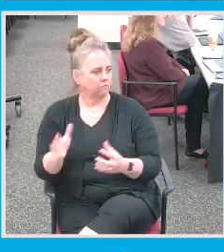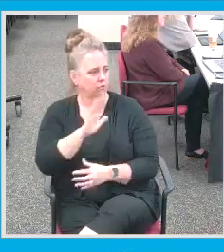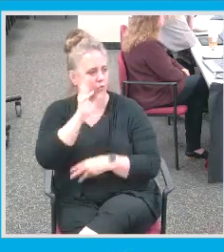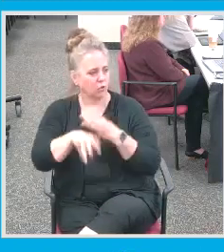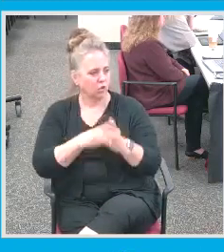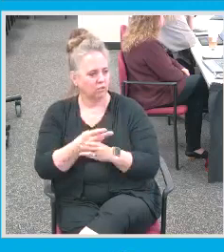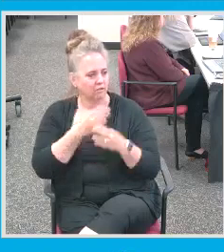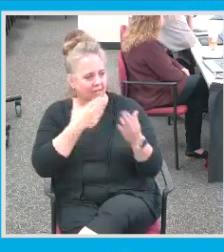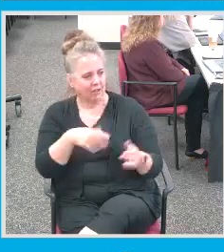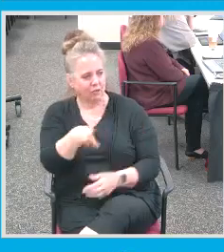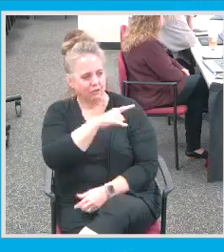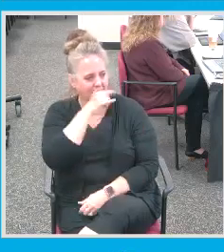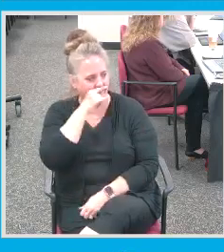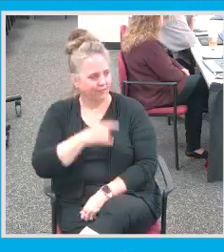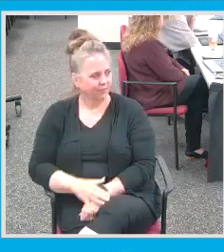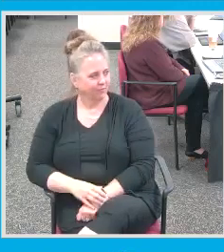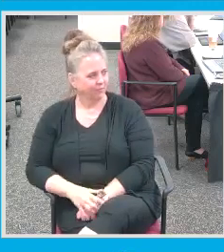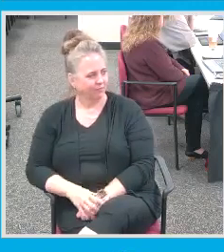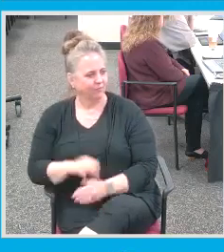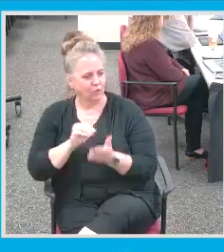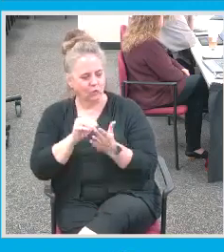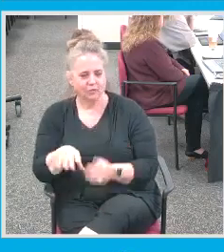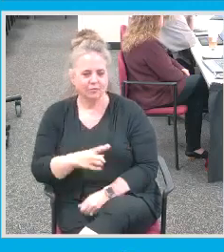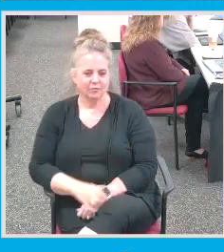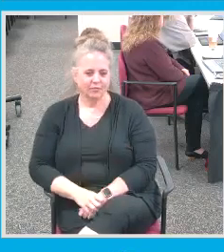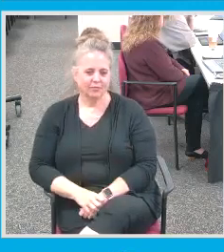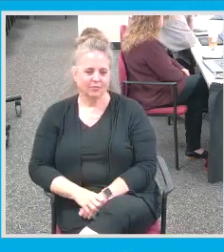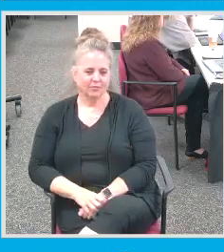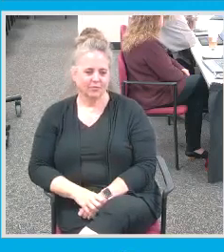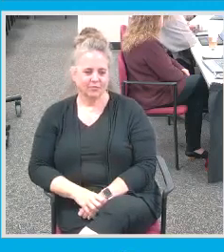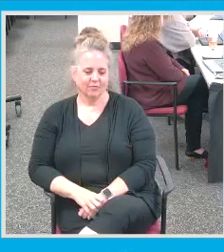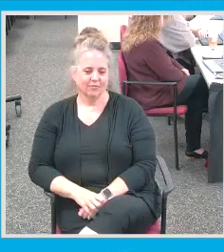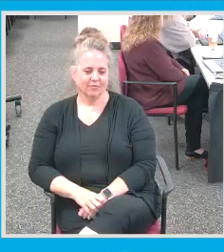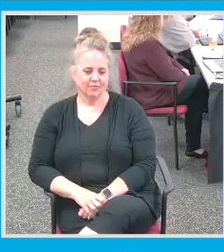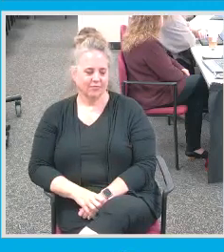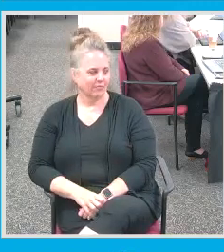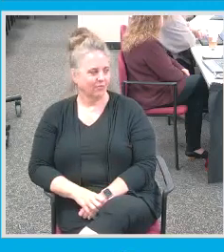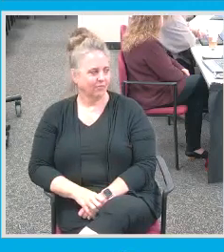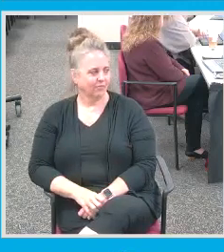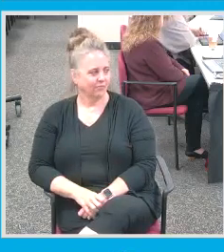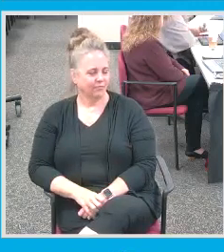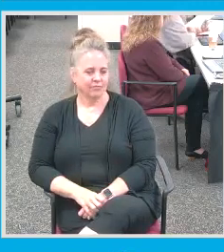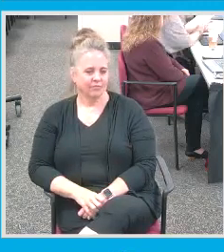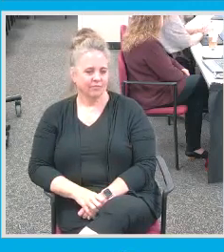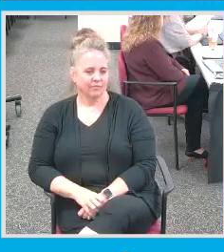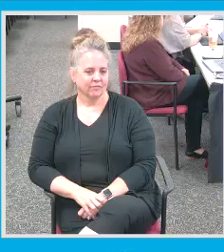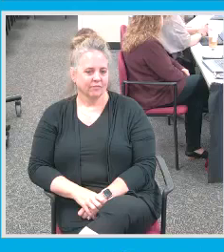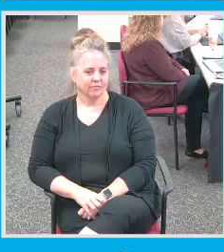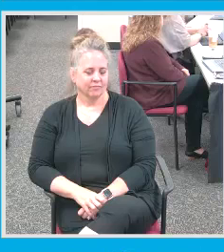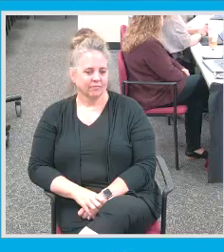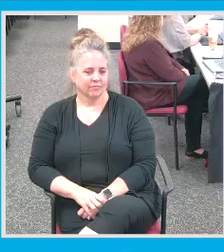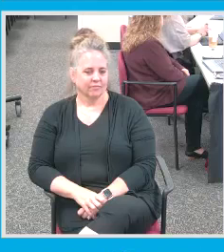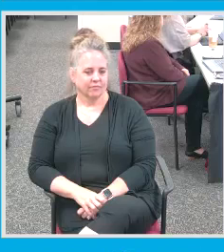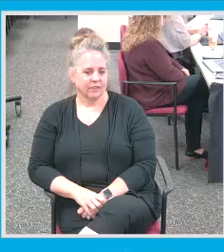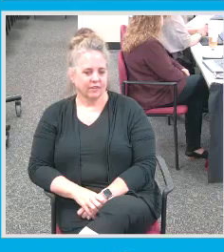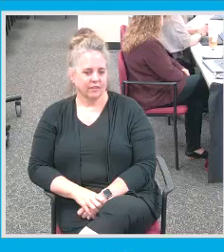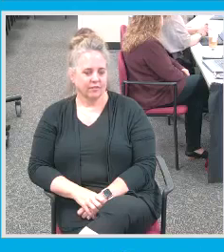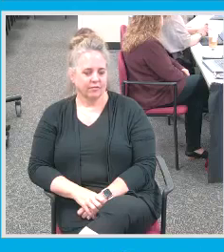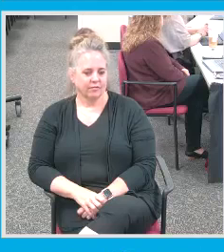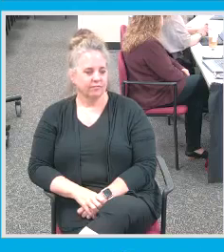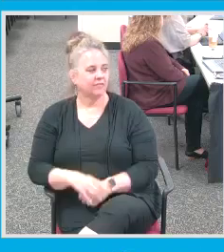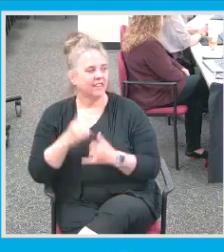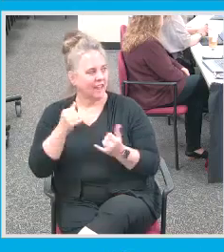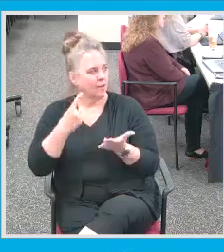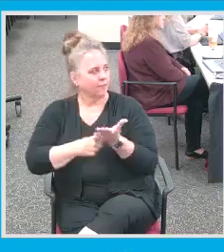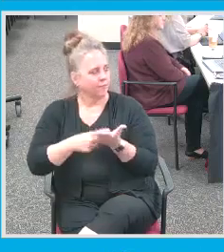Okay, we've had 4 presentations on ongoing or renewed grants, and we do need to vote